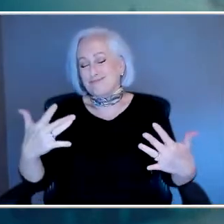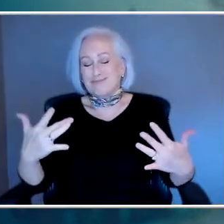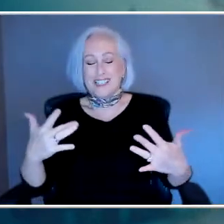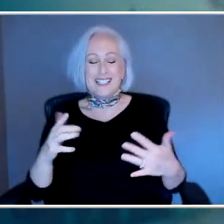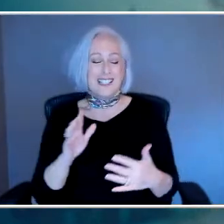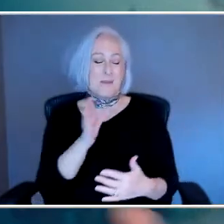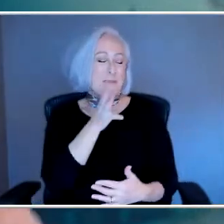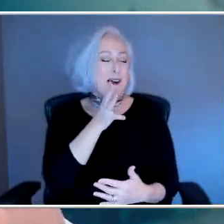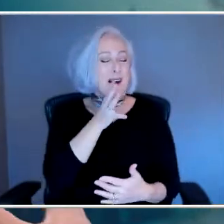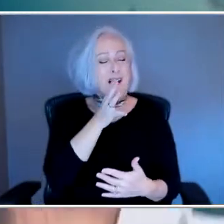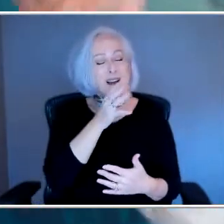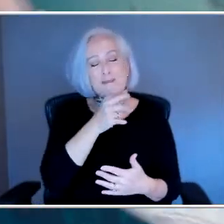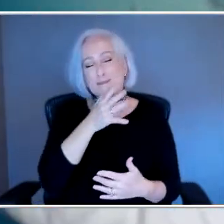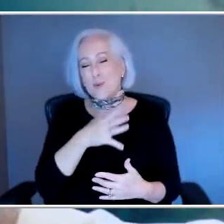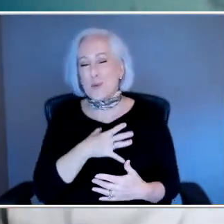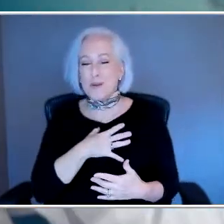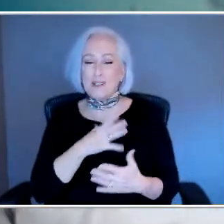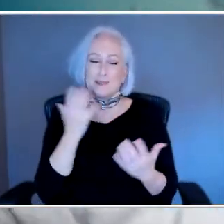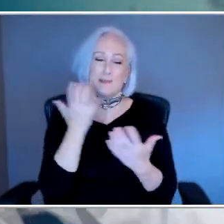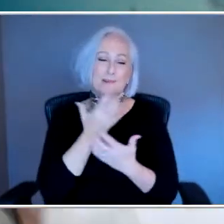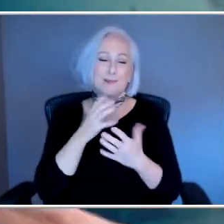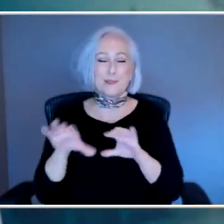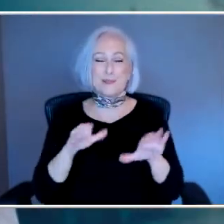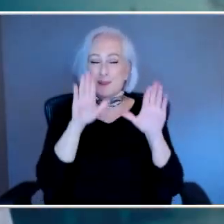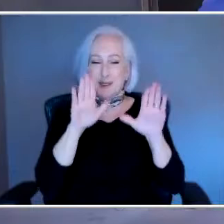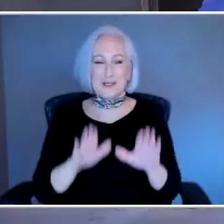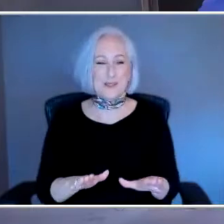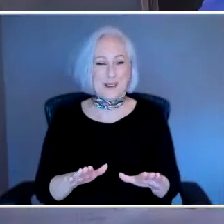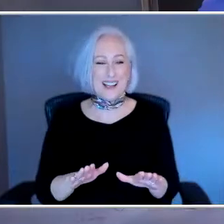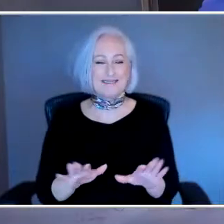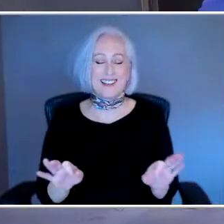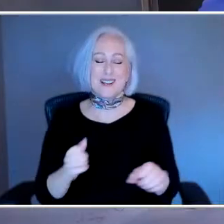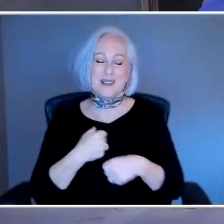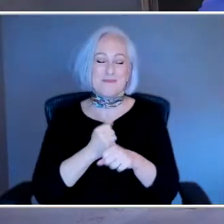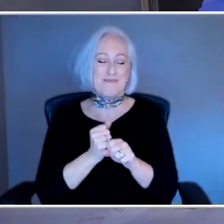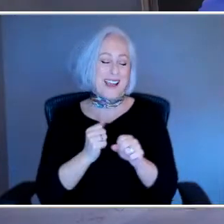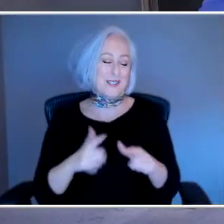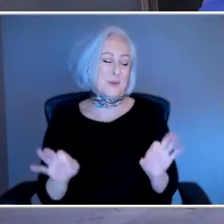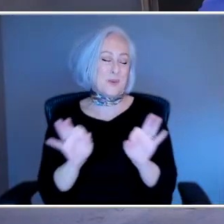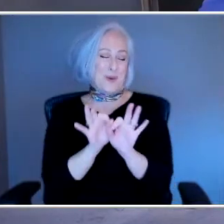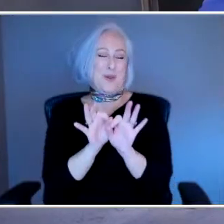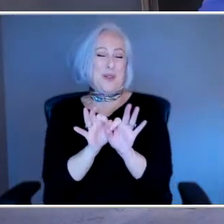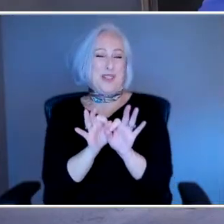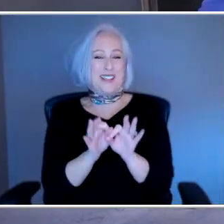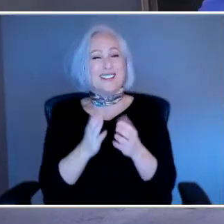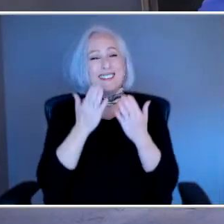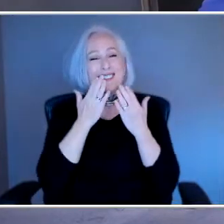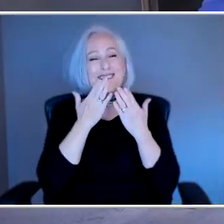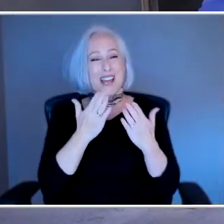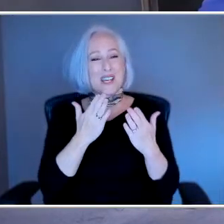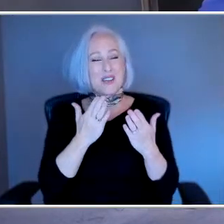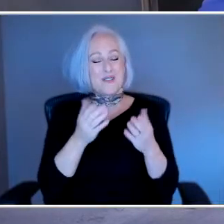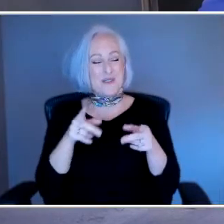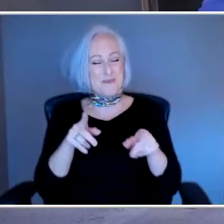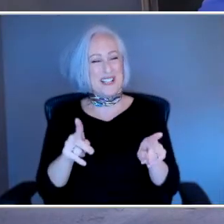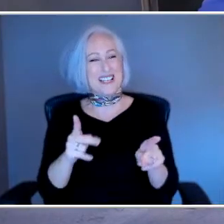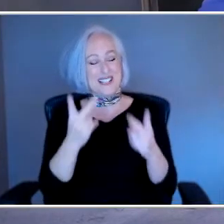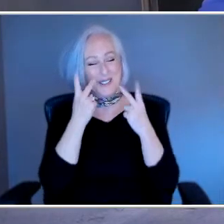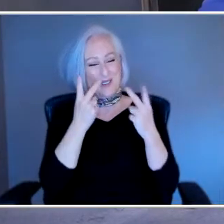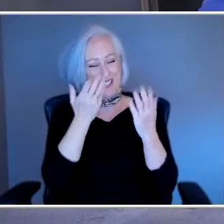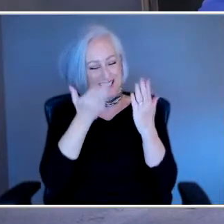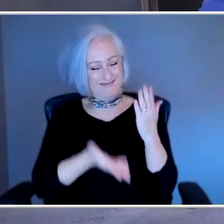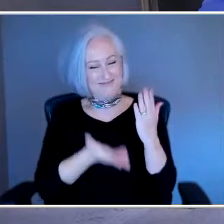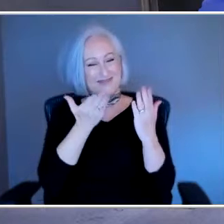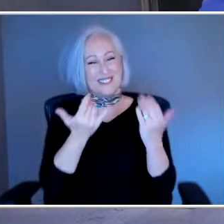it just makes everything worth it. So, thank you for letting us see that today. Well, we want to today focus